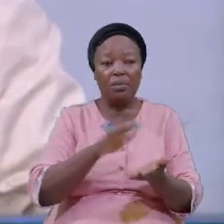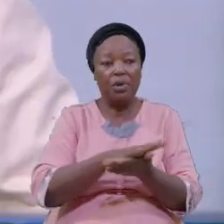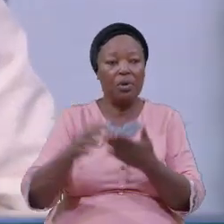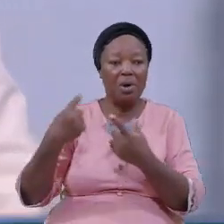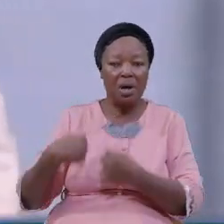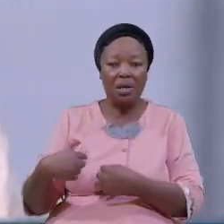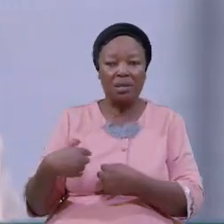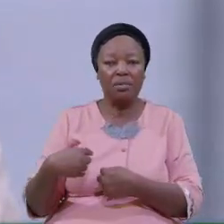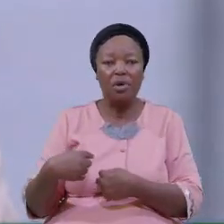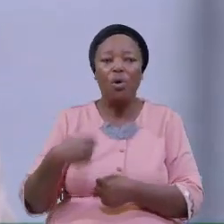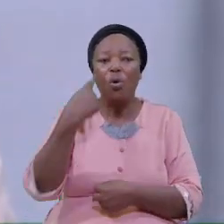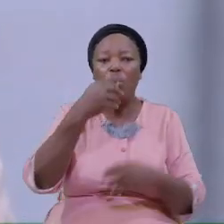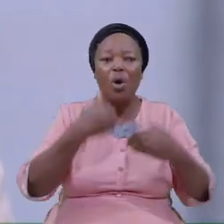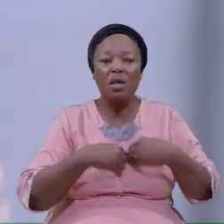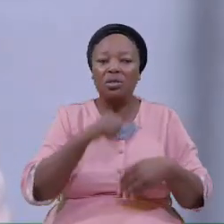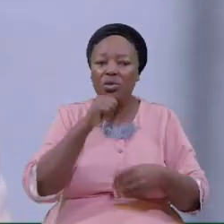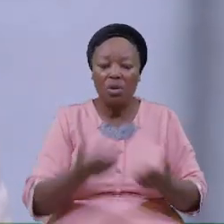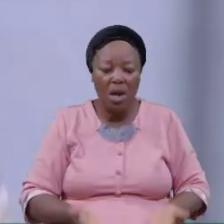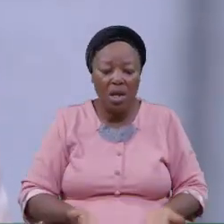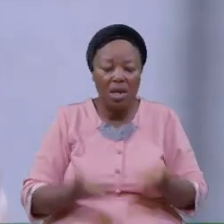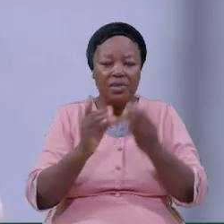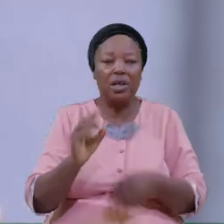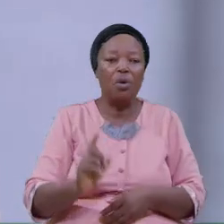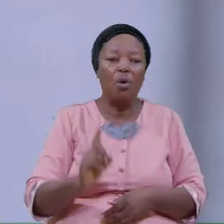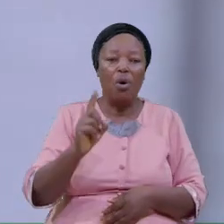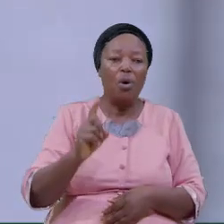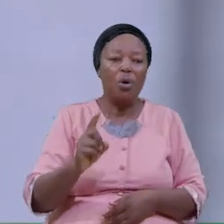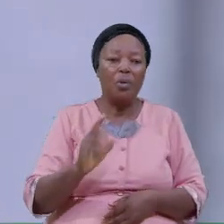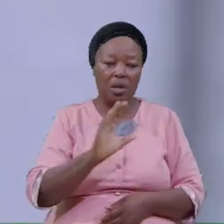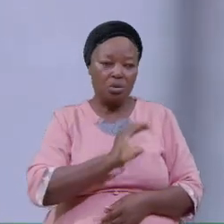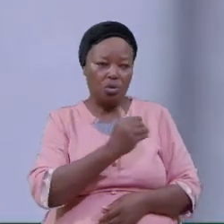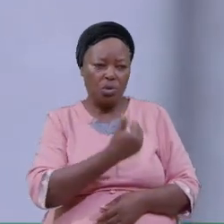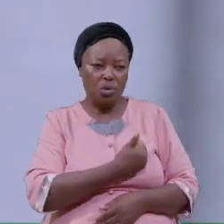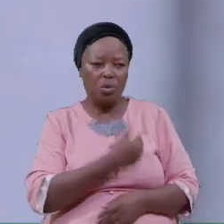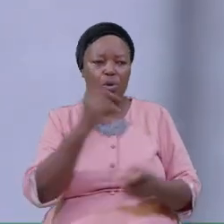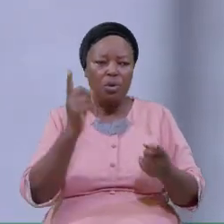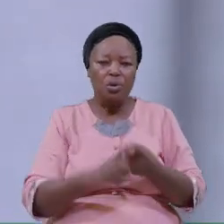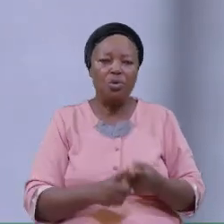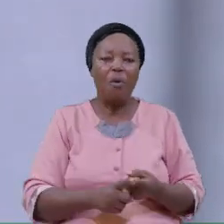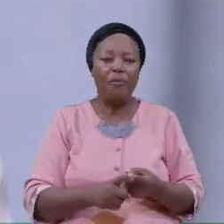who has not lifted up his soul unto vanity,